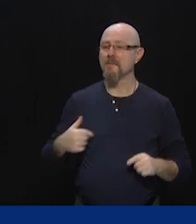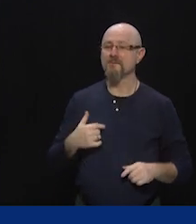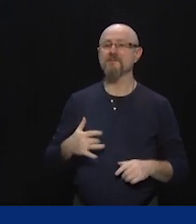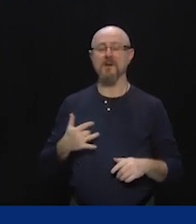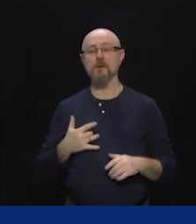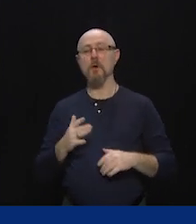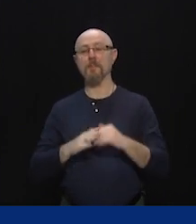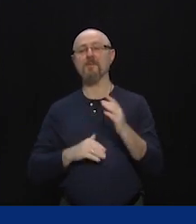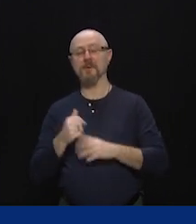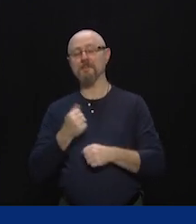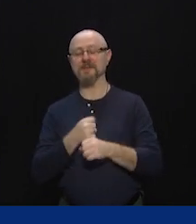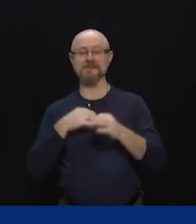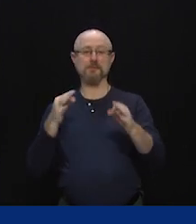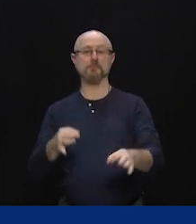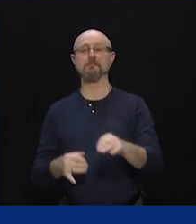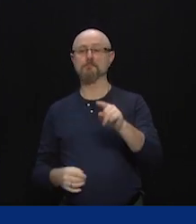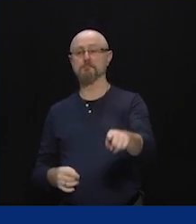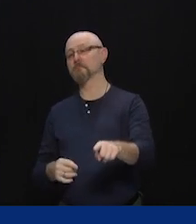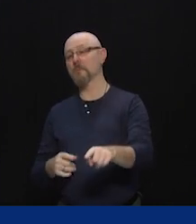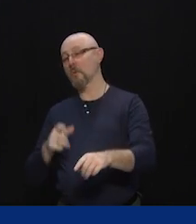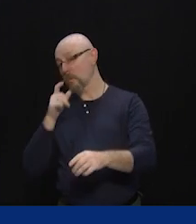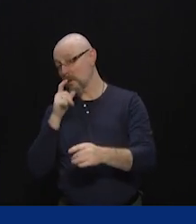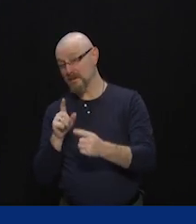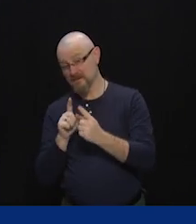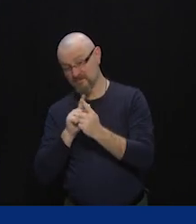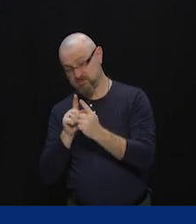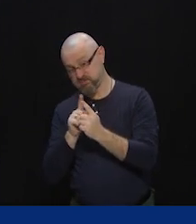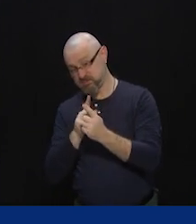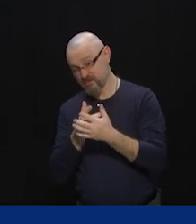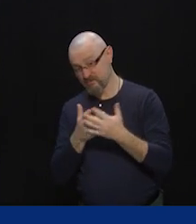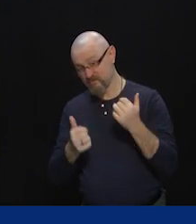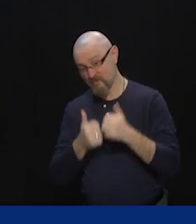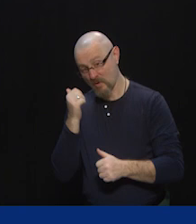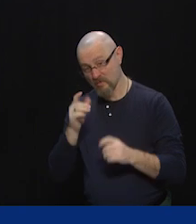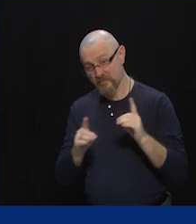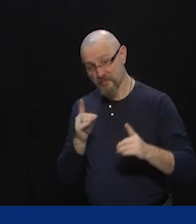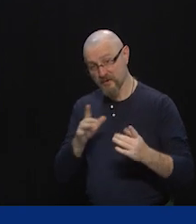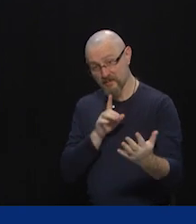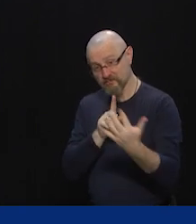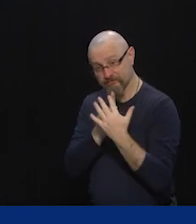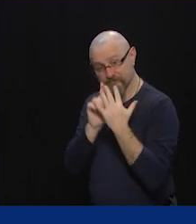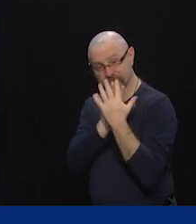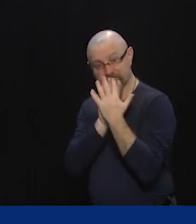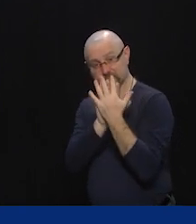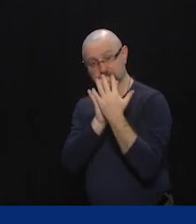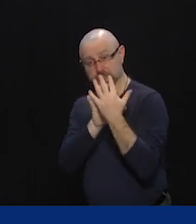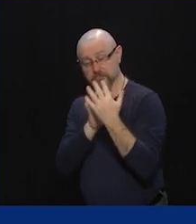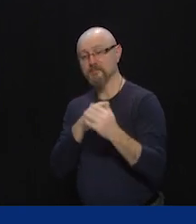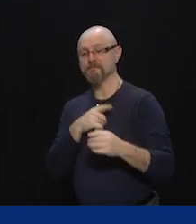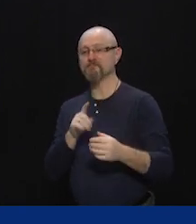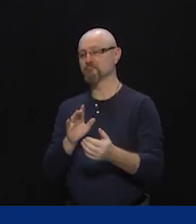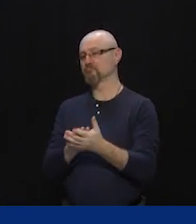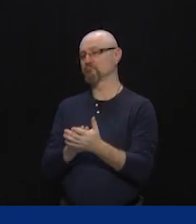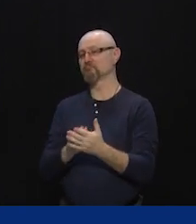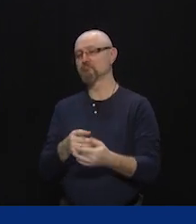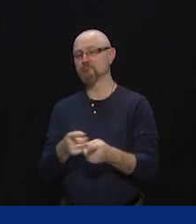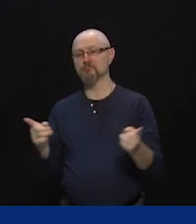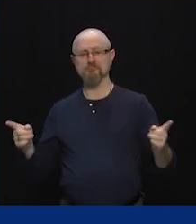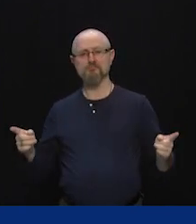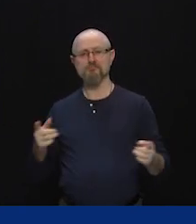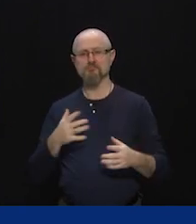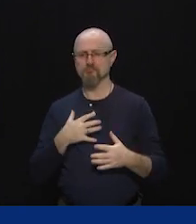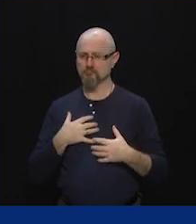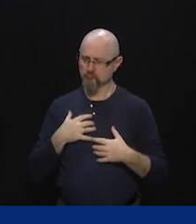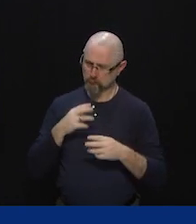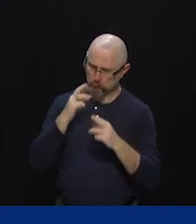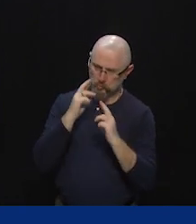decision to know that the people in close contact are healthcare workers, and I applaud them for doing the right thing. I applaud them. I honor them for what they